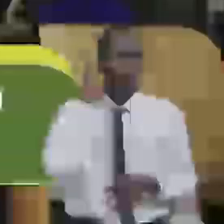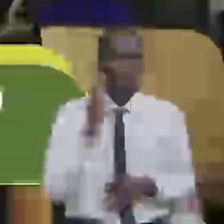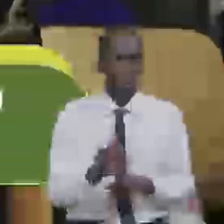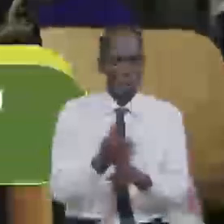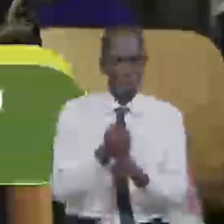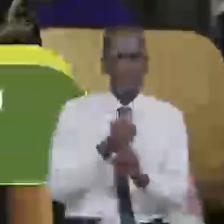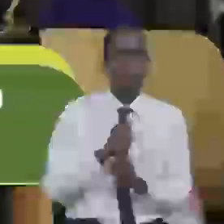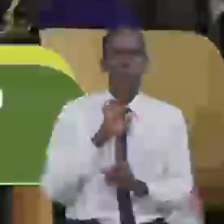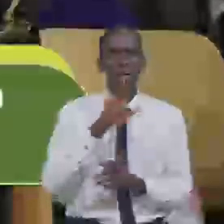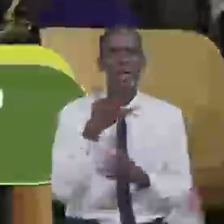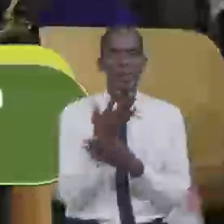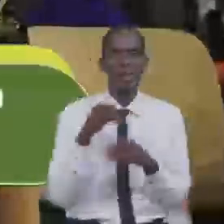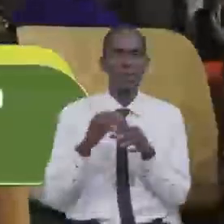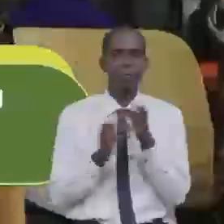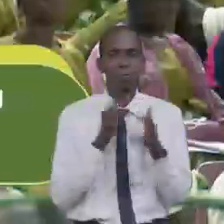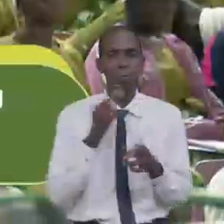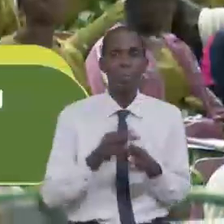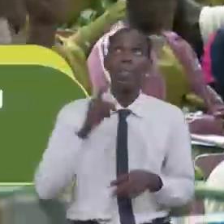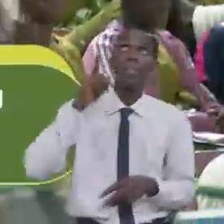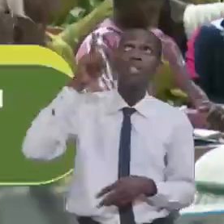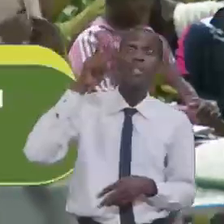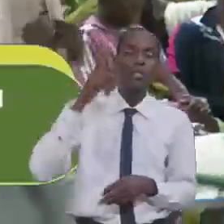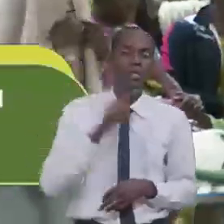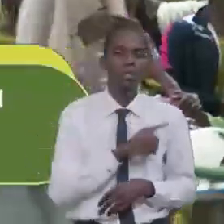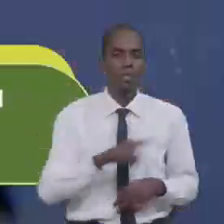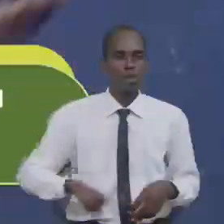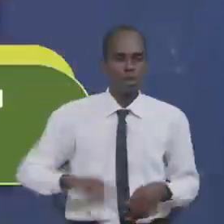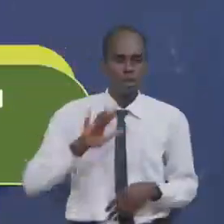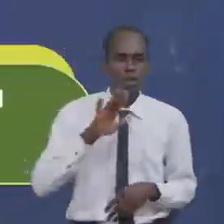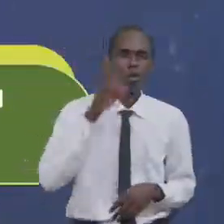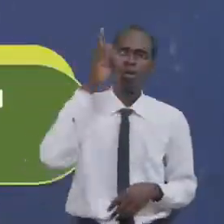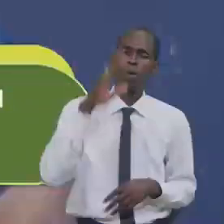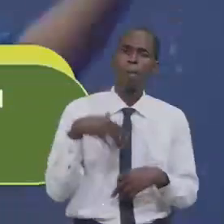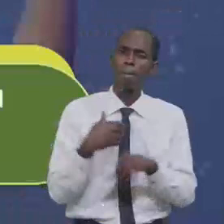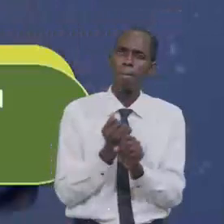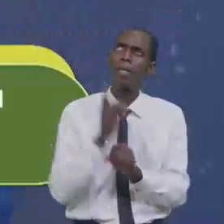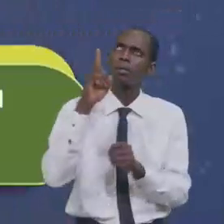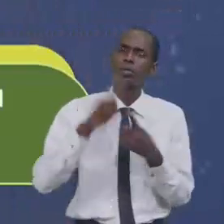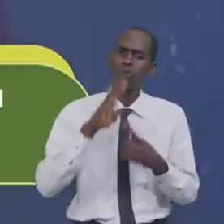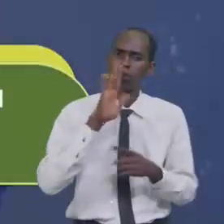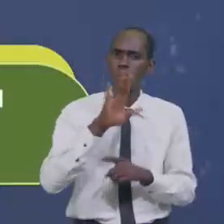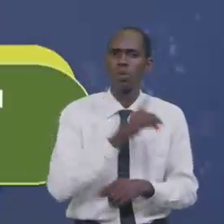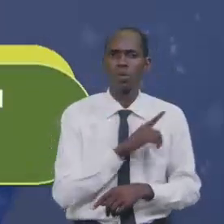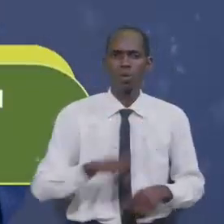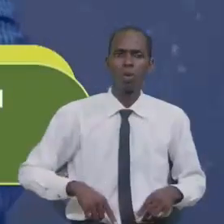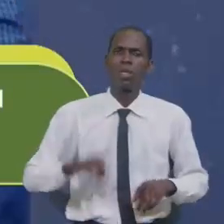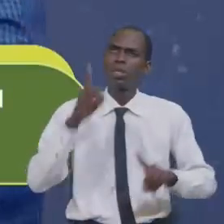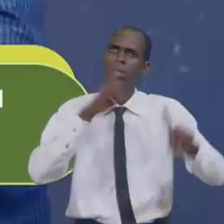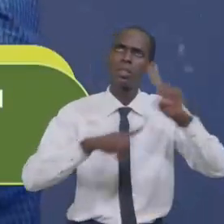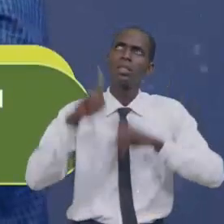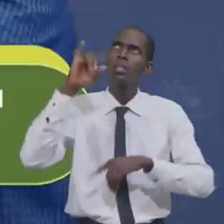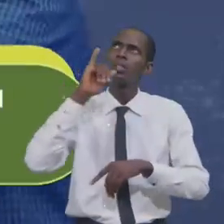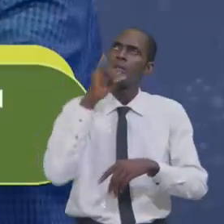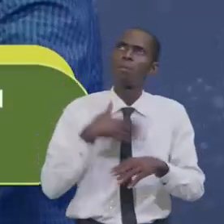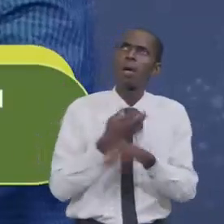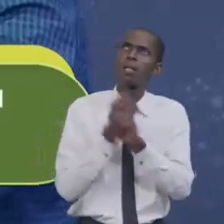hand. He, the Lord your God, make him your Lord, make him your God. Say, he's my Redeemer, he's my Savior. And